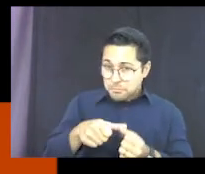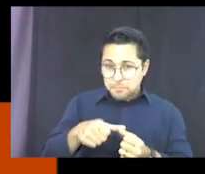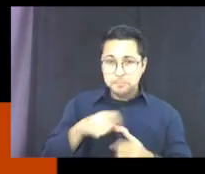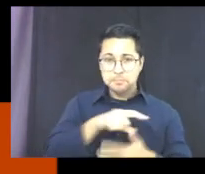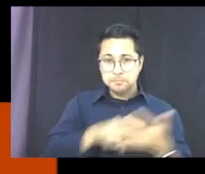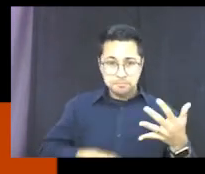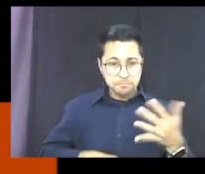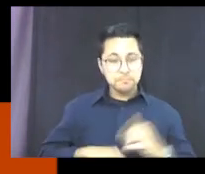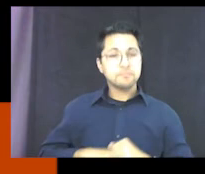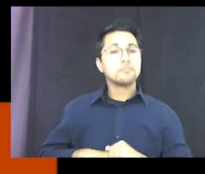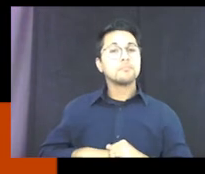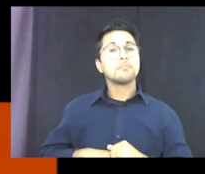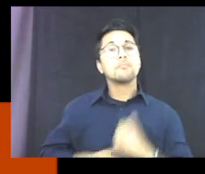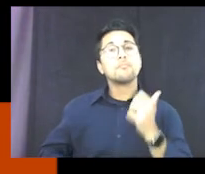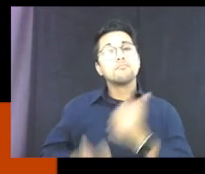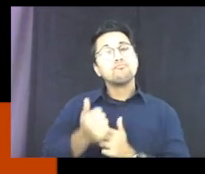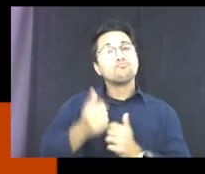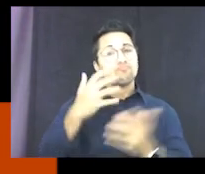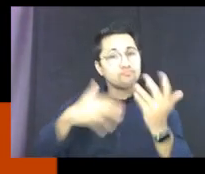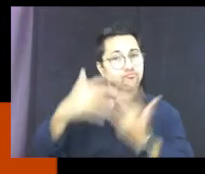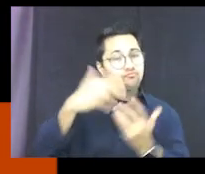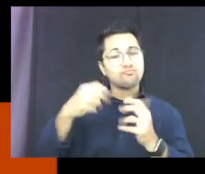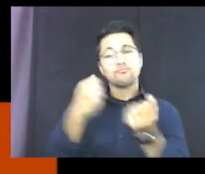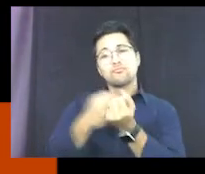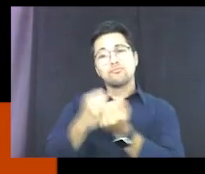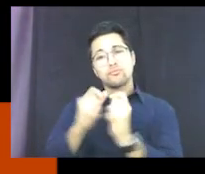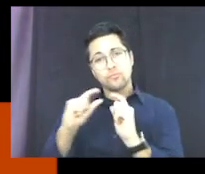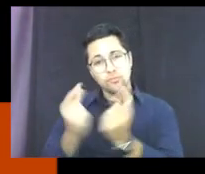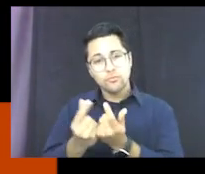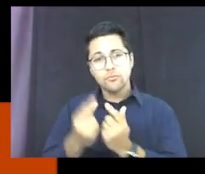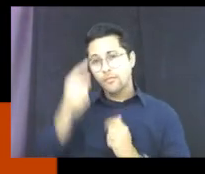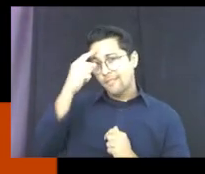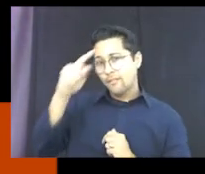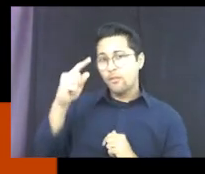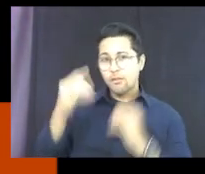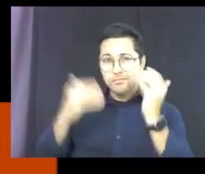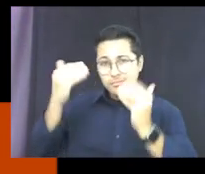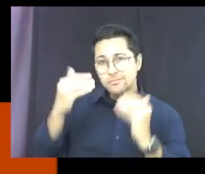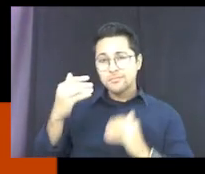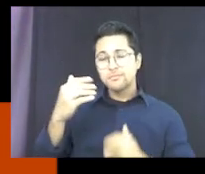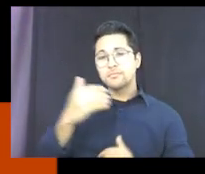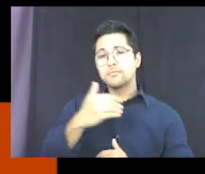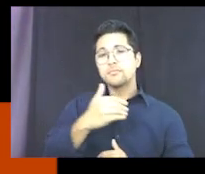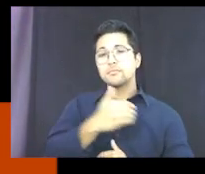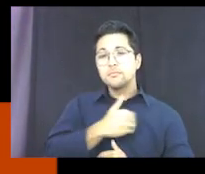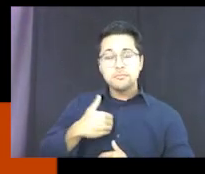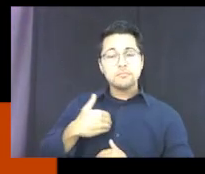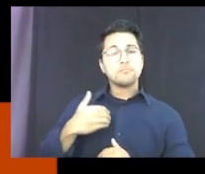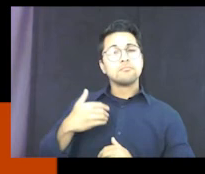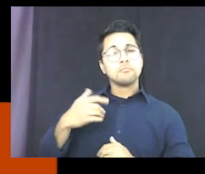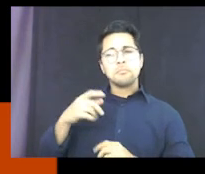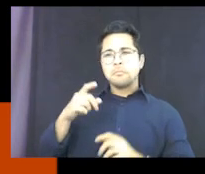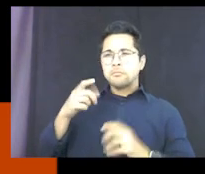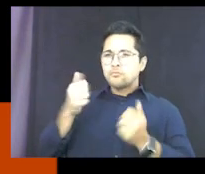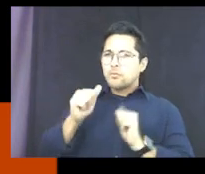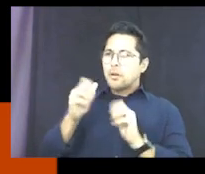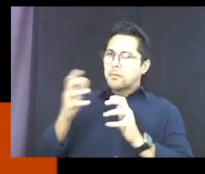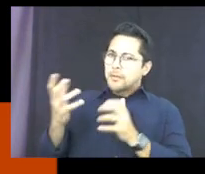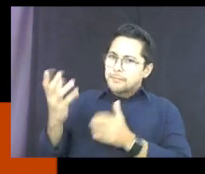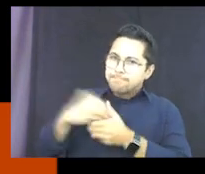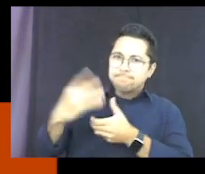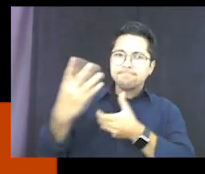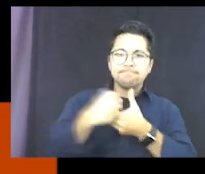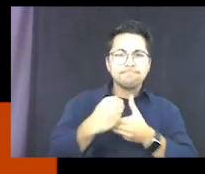following. Most social and support groups for autistic adults aspire to be inclusive